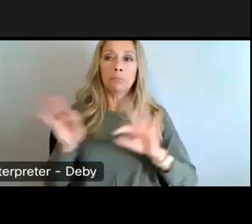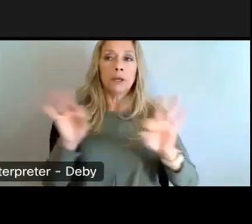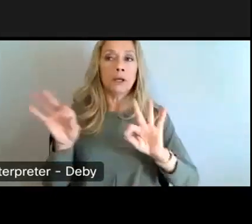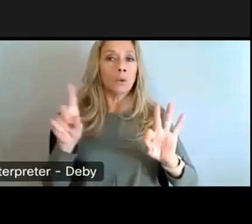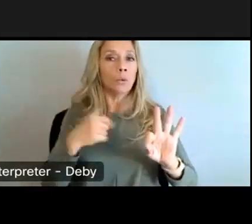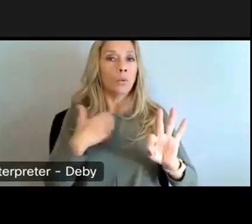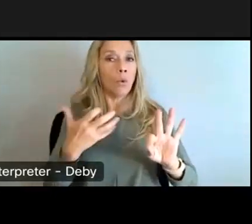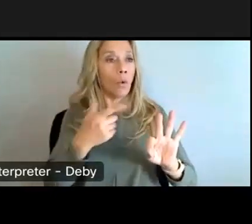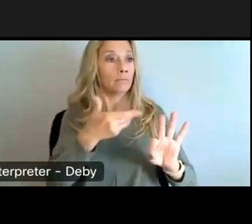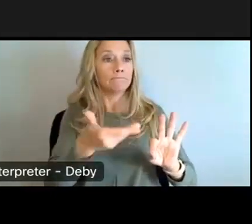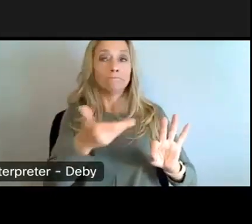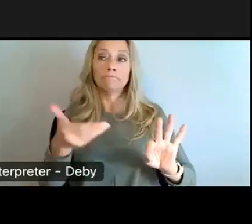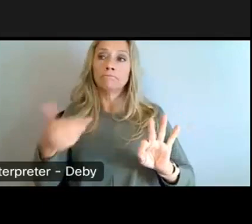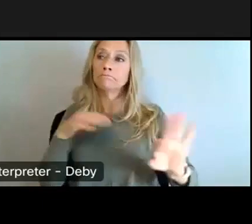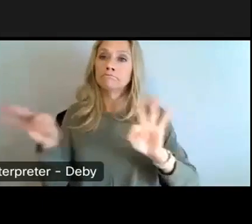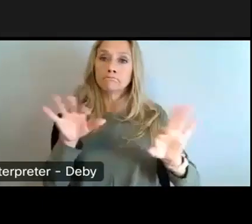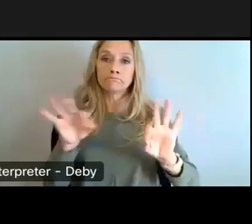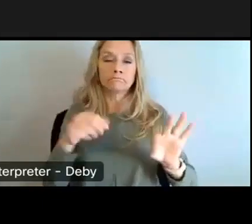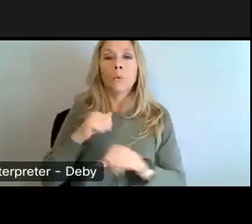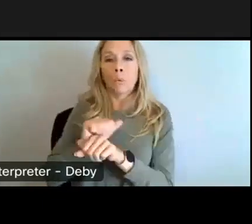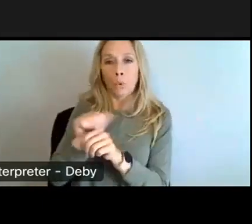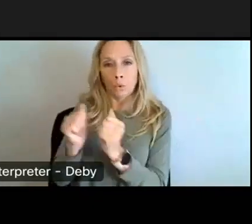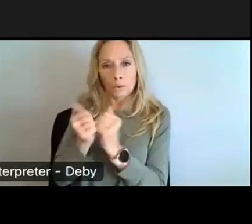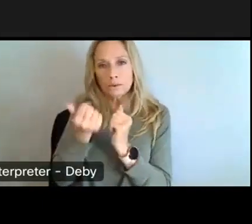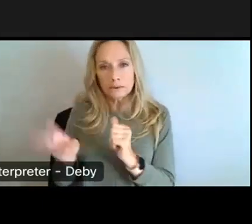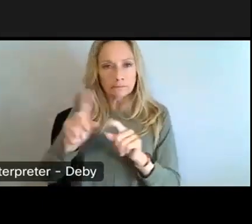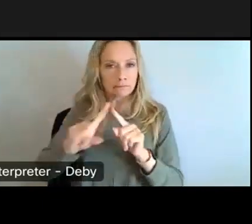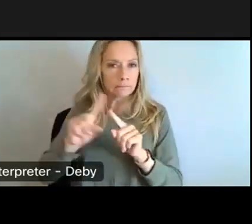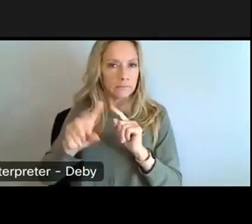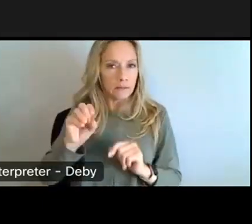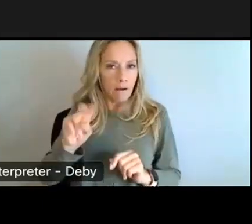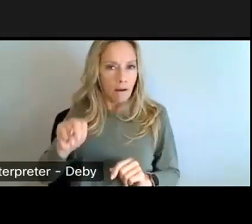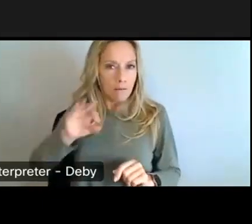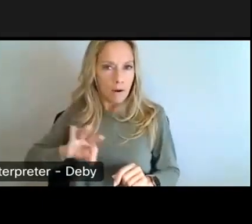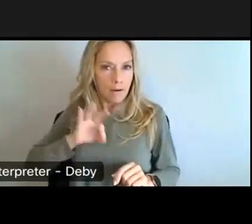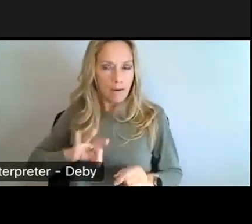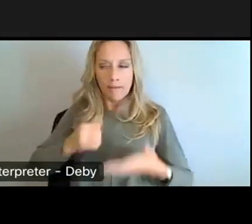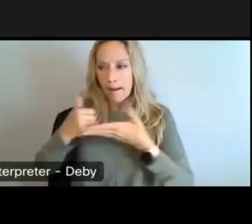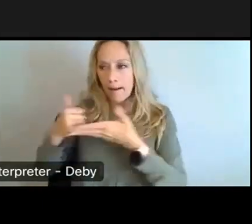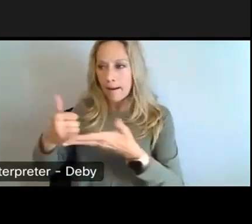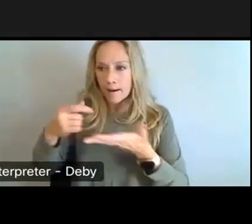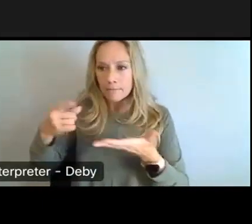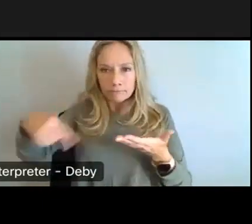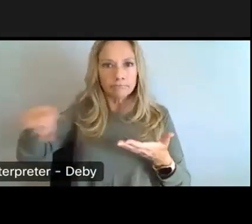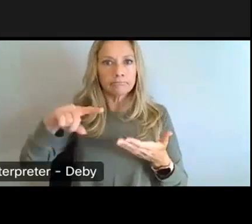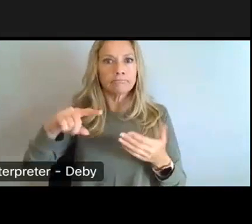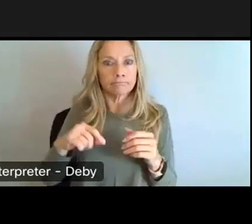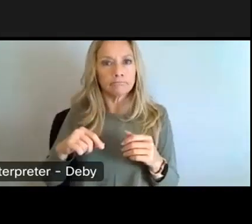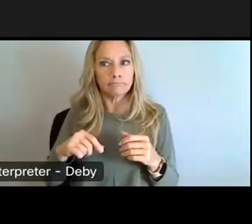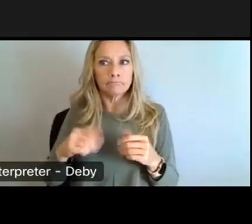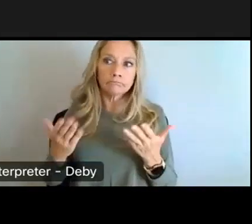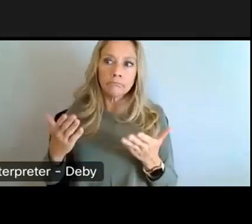I do still work with several different nonprofits, um, helping them get, well,